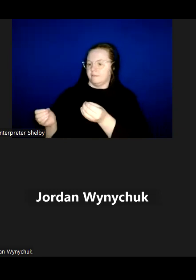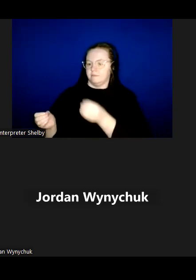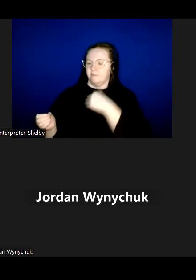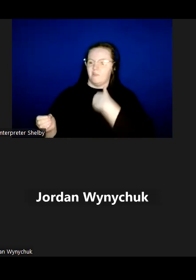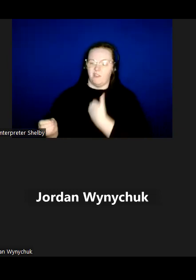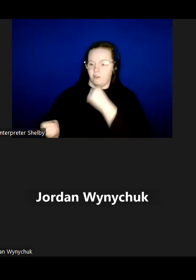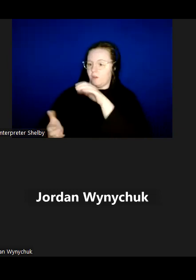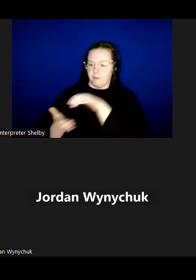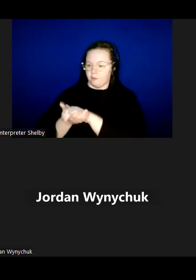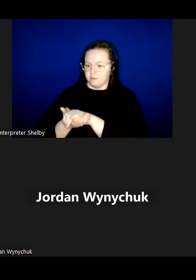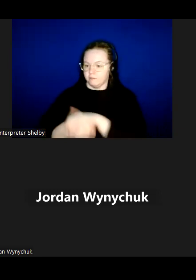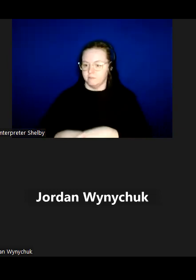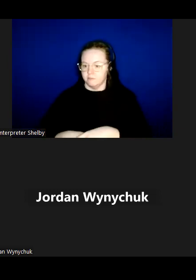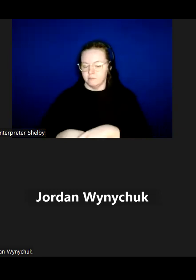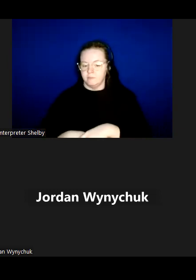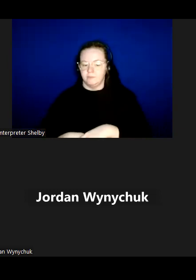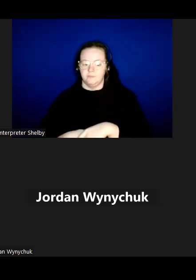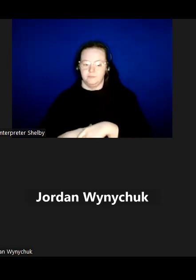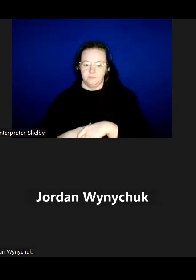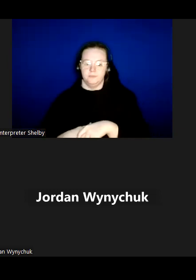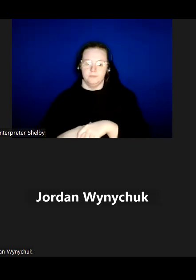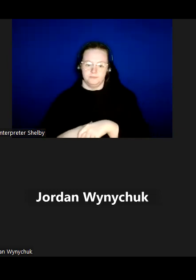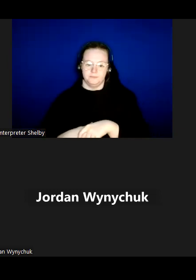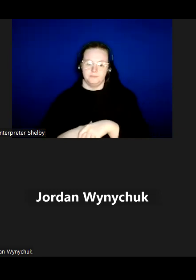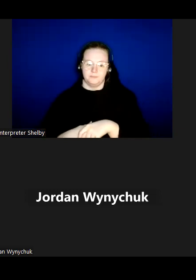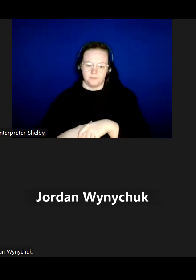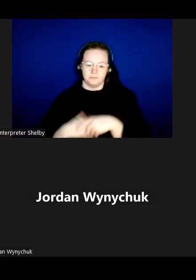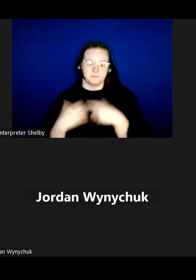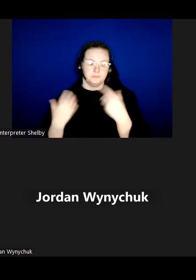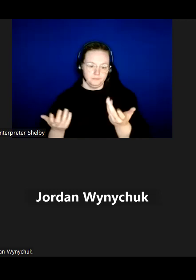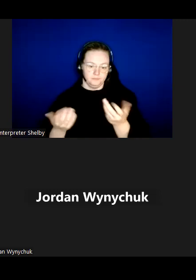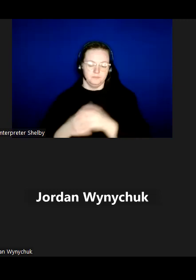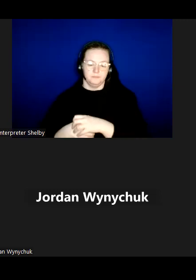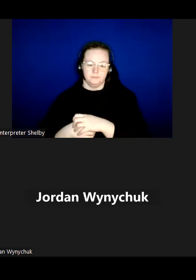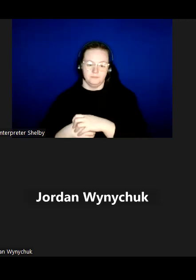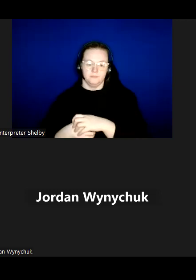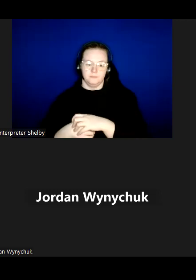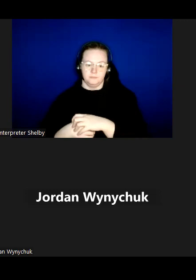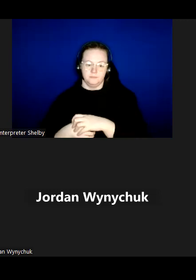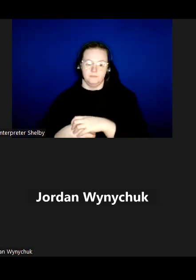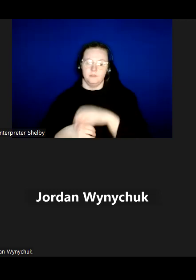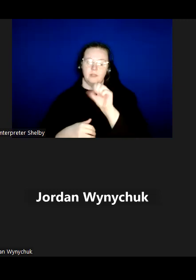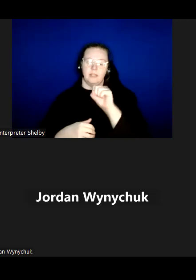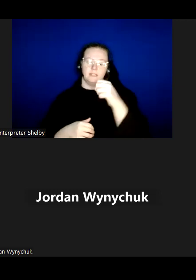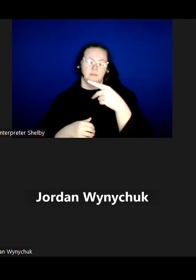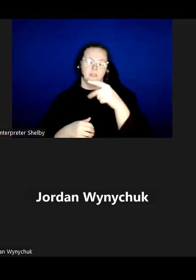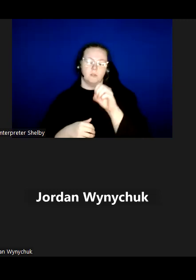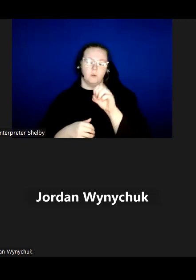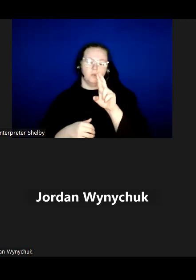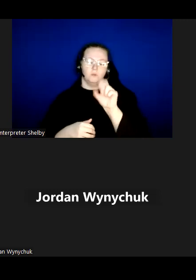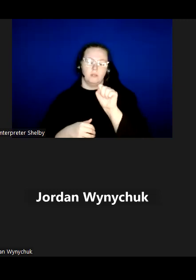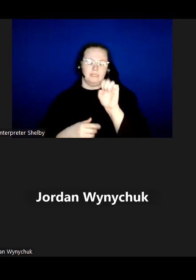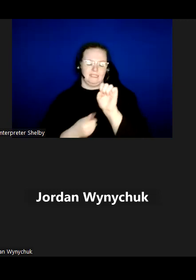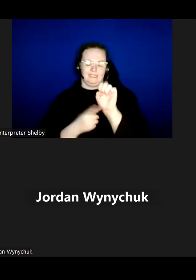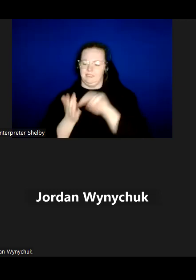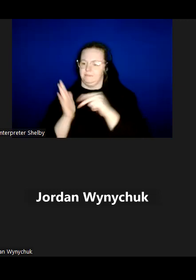So Defining spouse, when we're talking about the family home, the